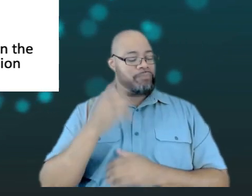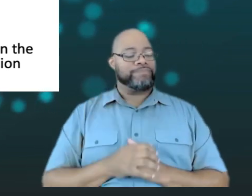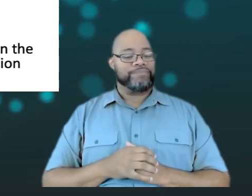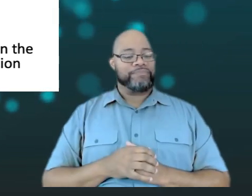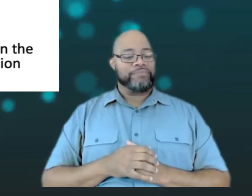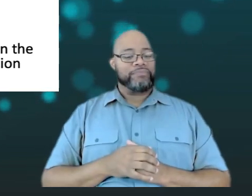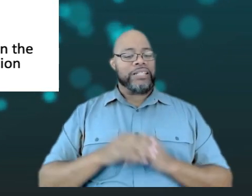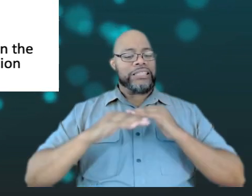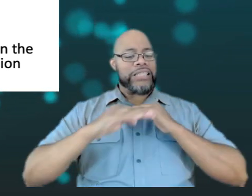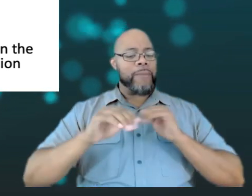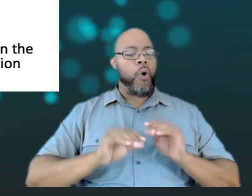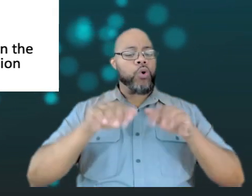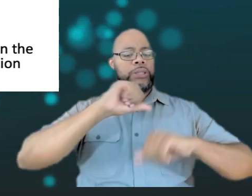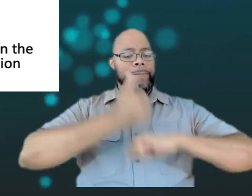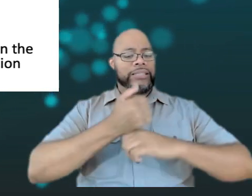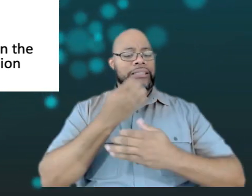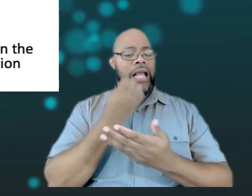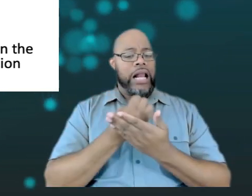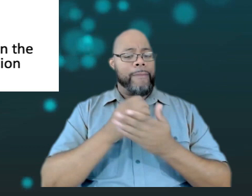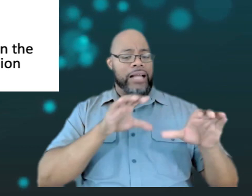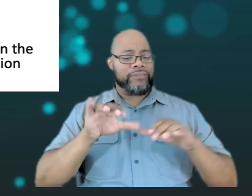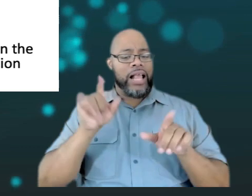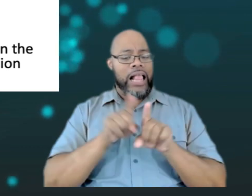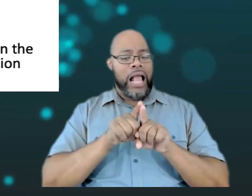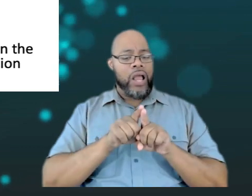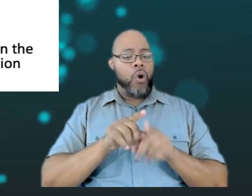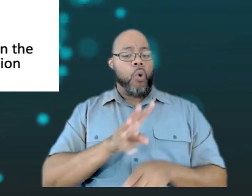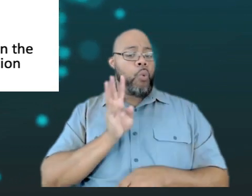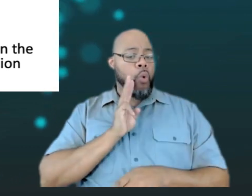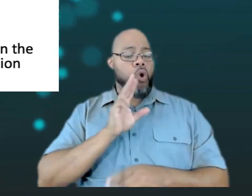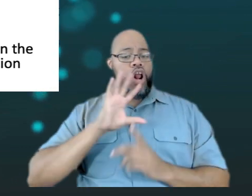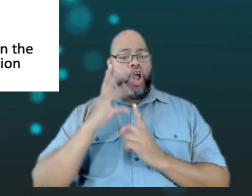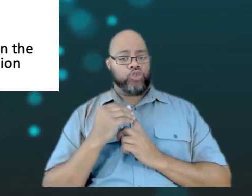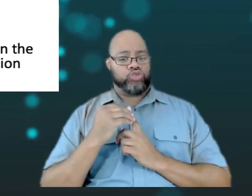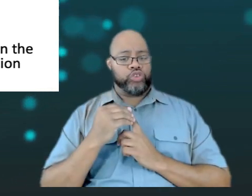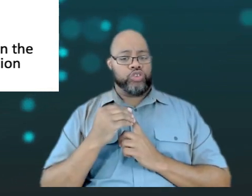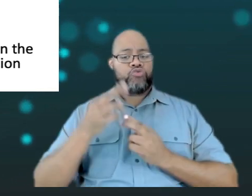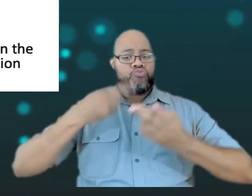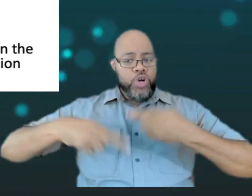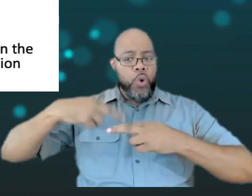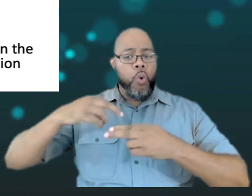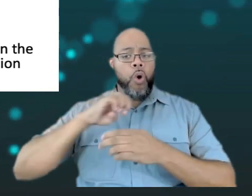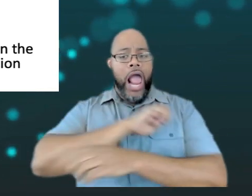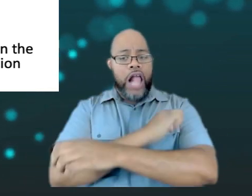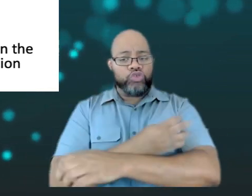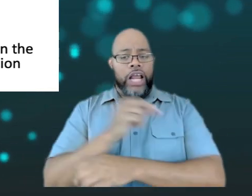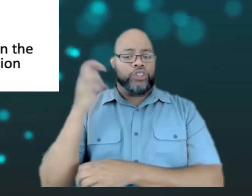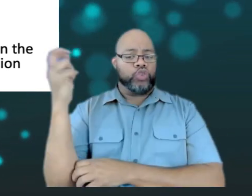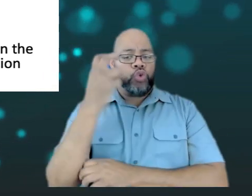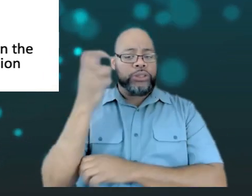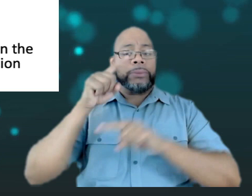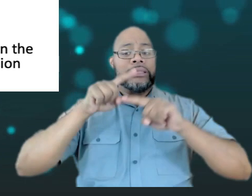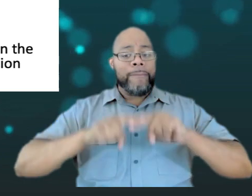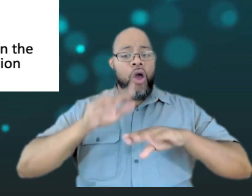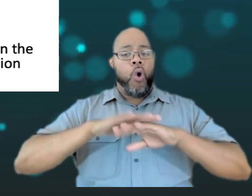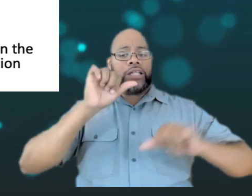where sustainable ocean-based economic activities such as aquaculture, renewable energy, and tourism